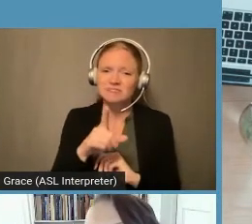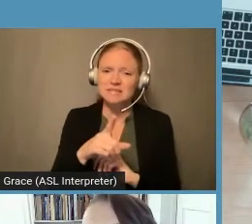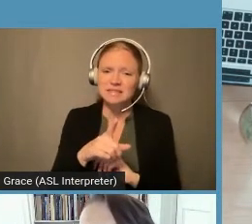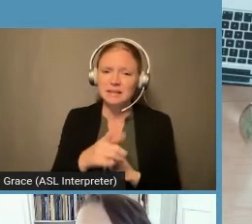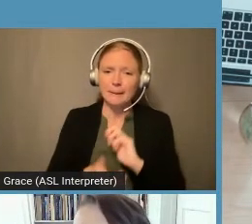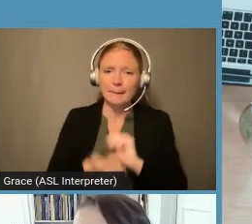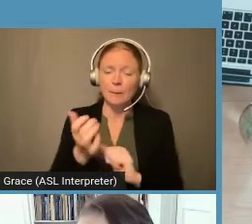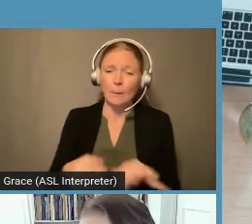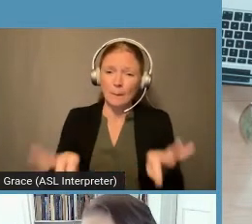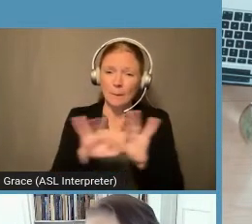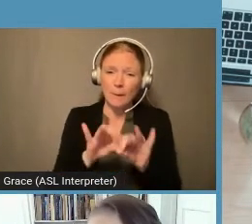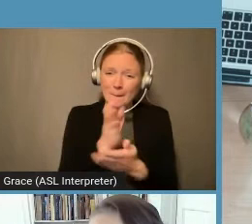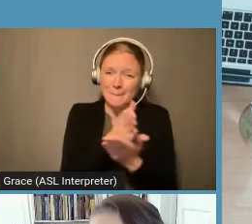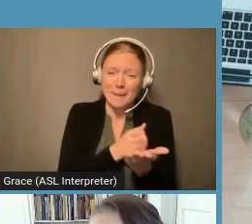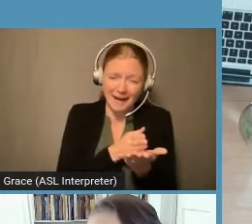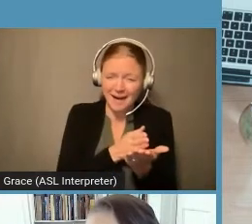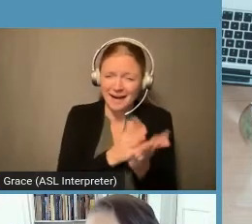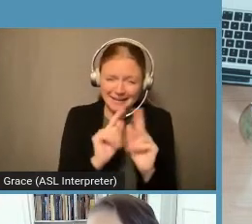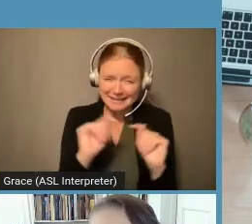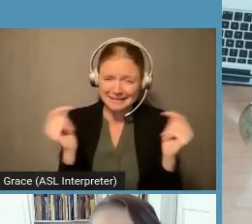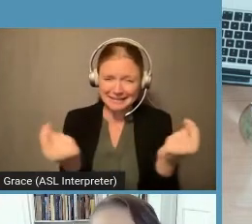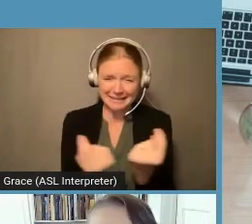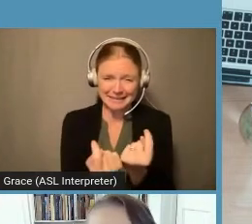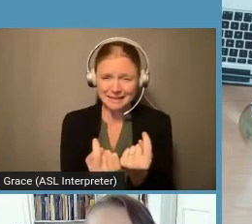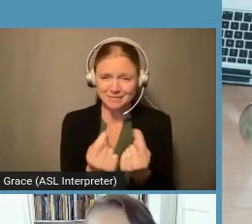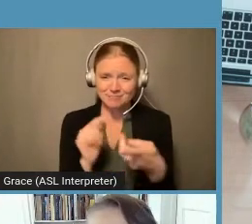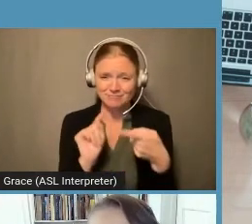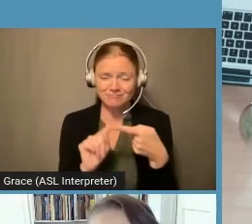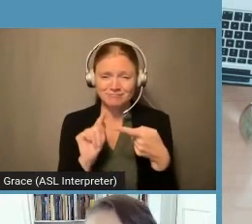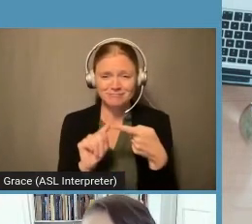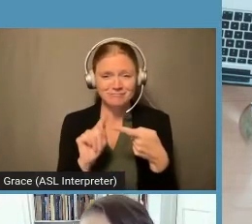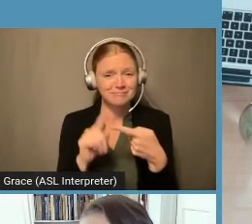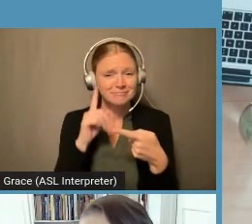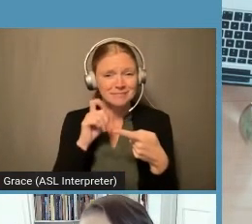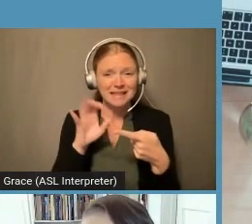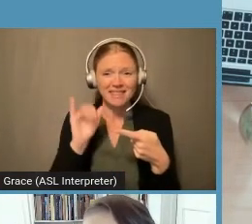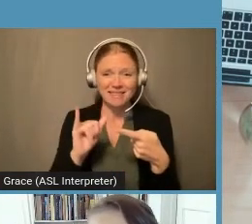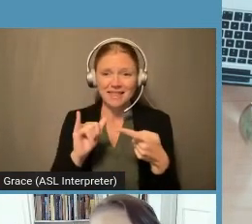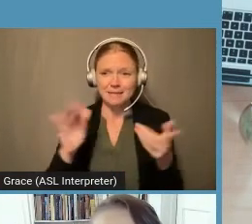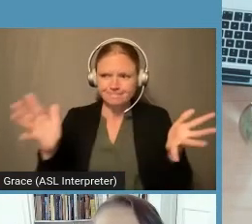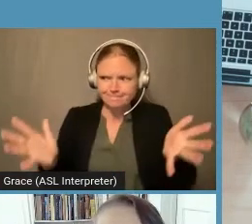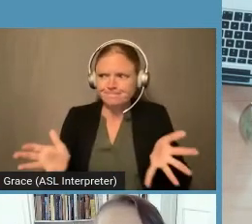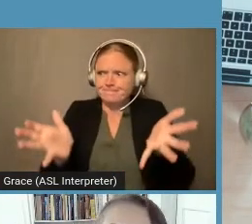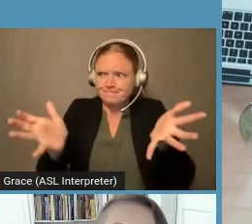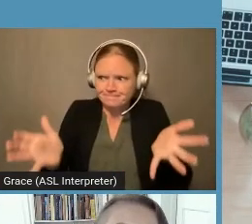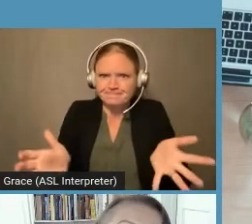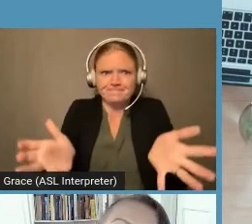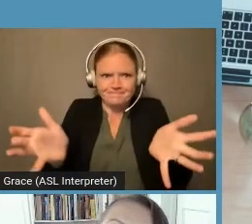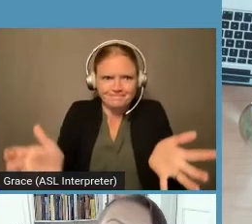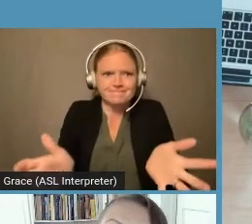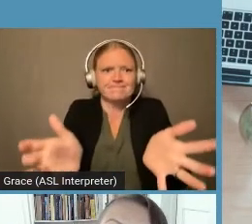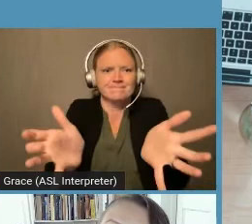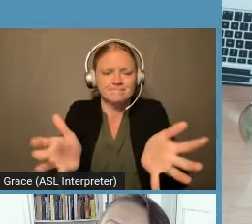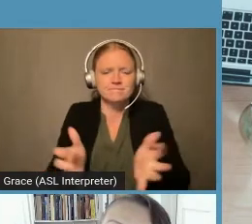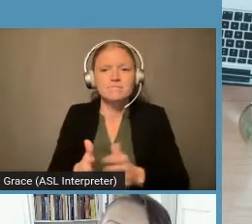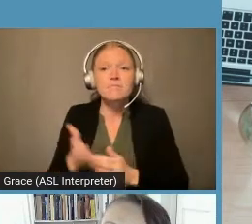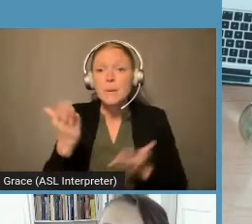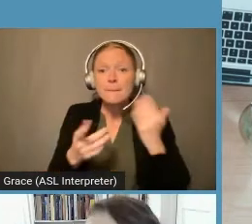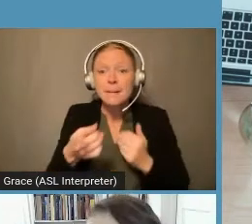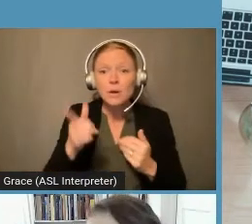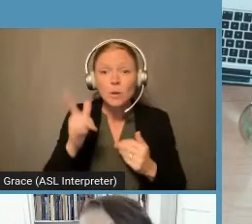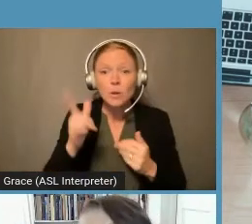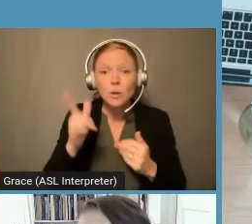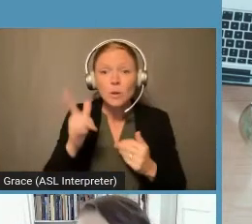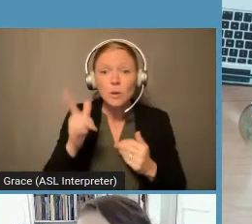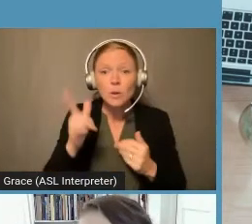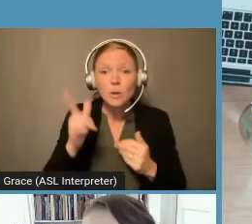of the team because it keeps everybody else moving. And you might decide that's not the